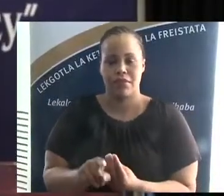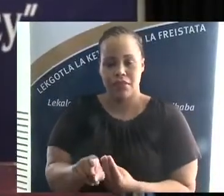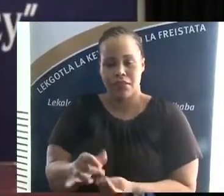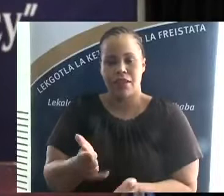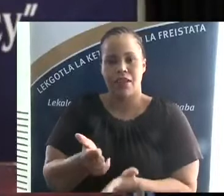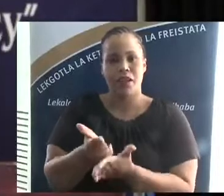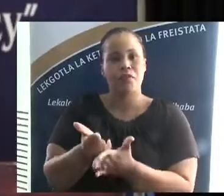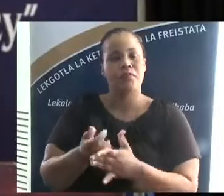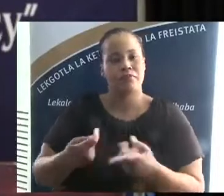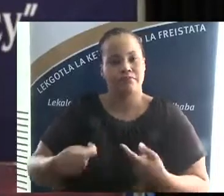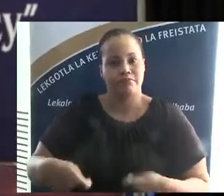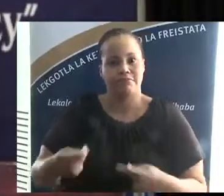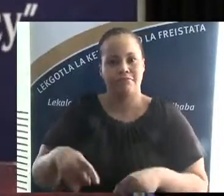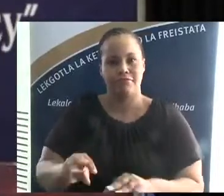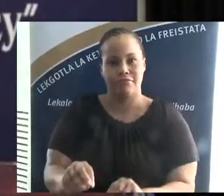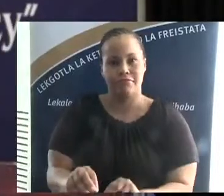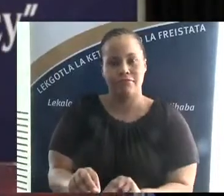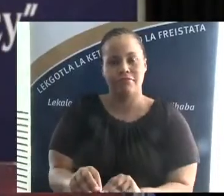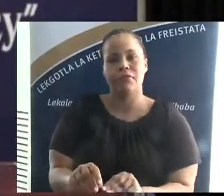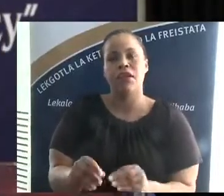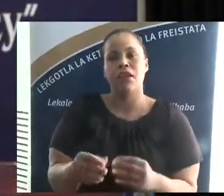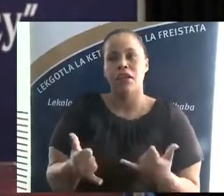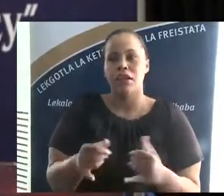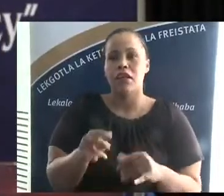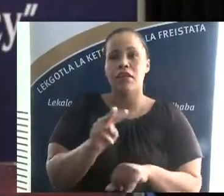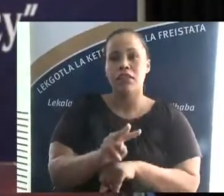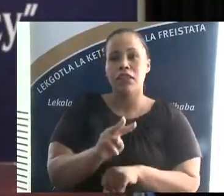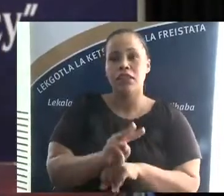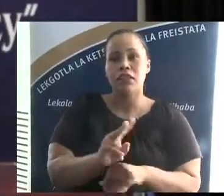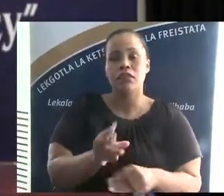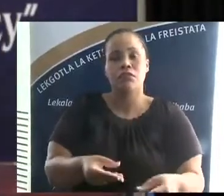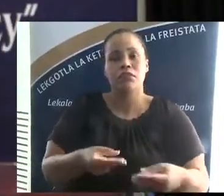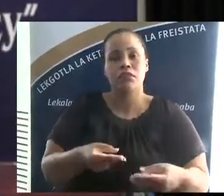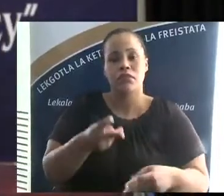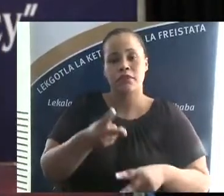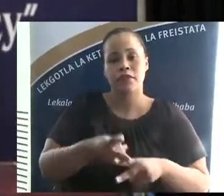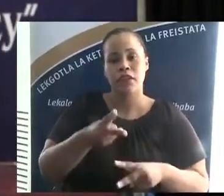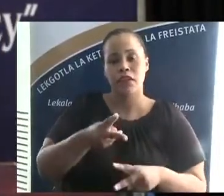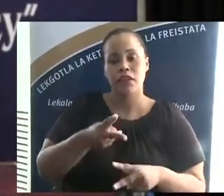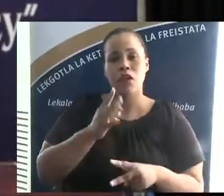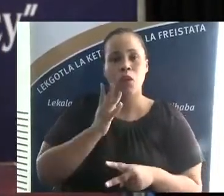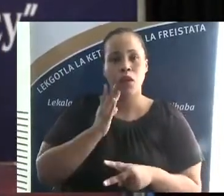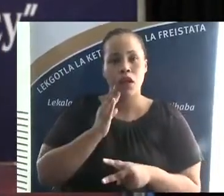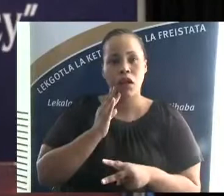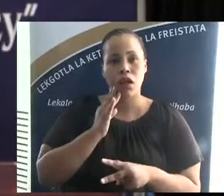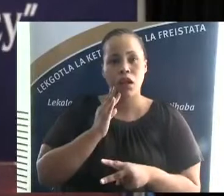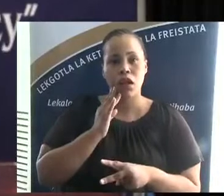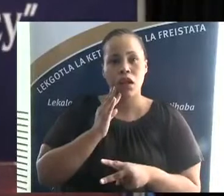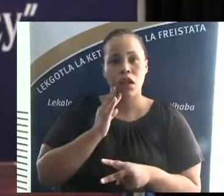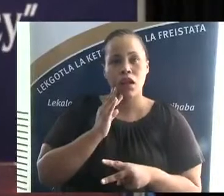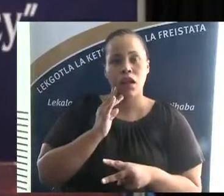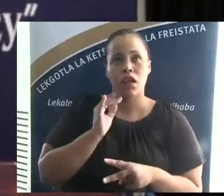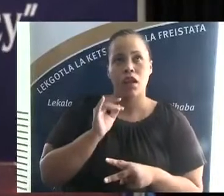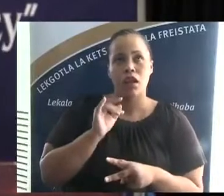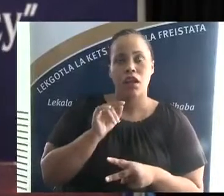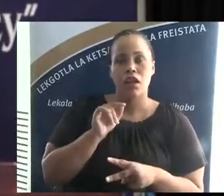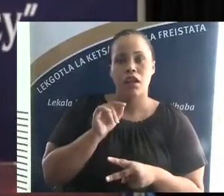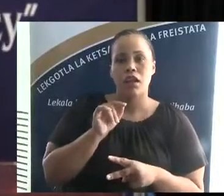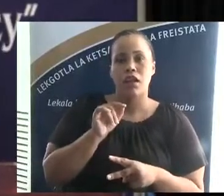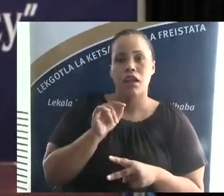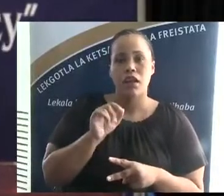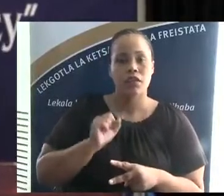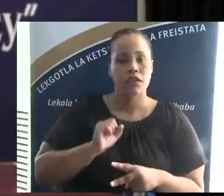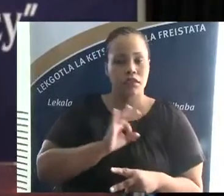in the province, and therefore such investigation reports were finalized during the names and roles of all